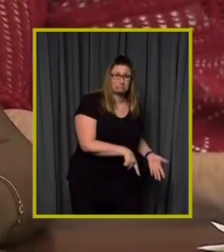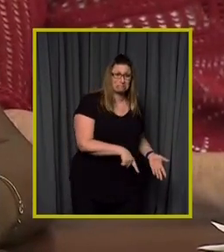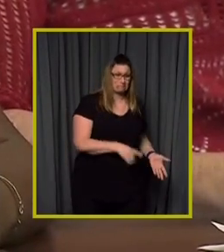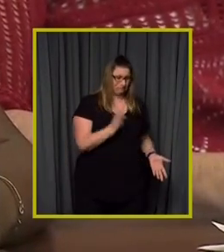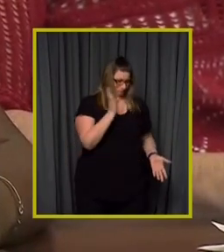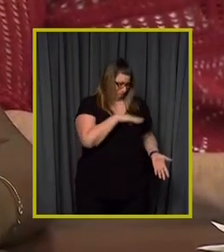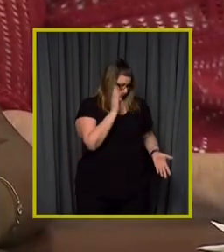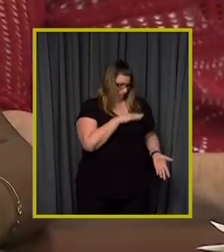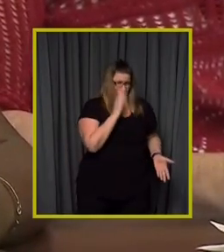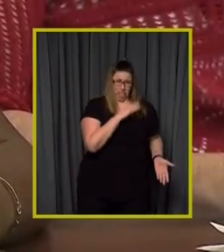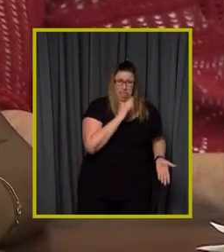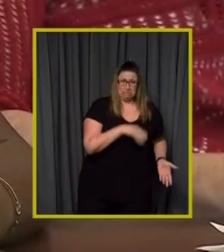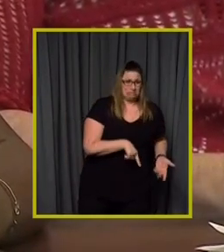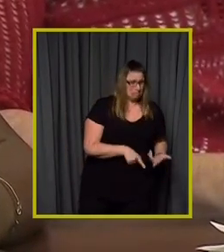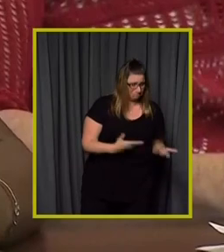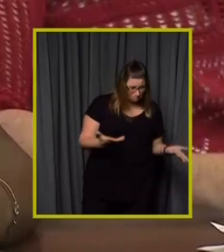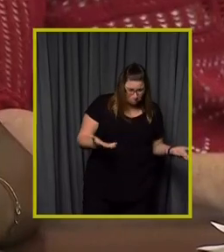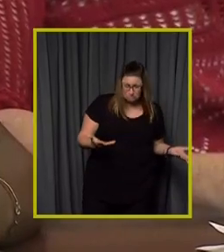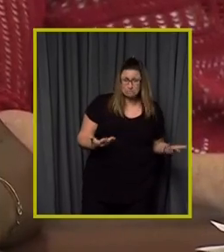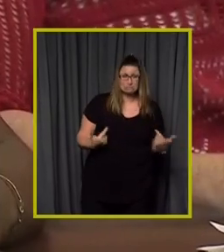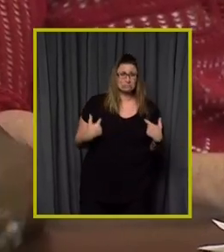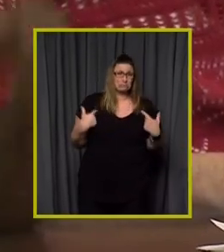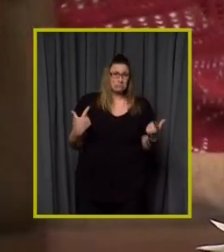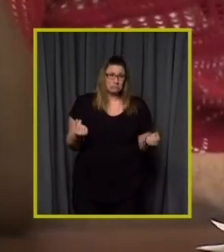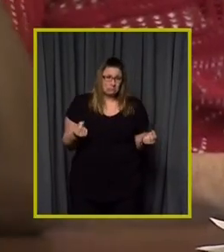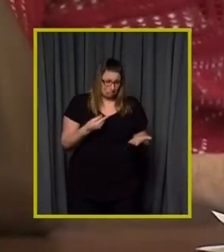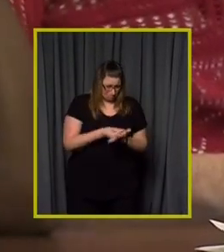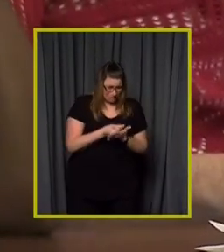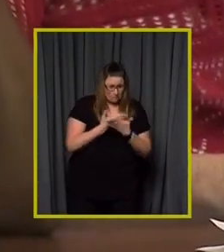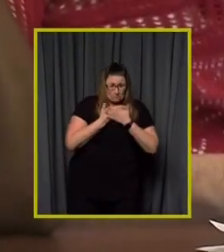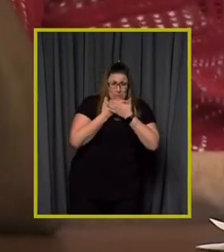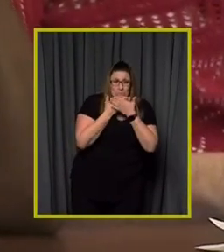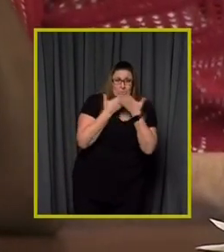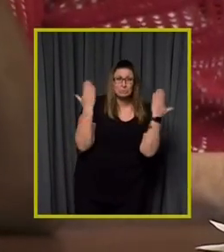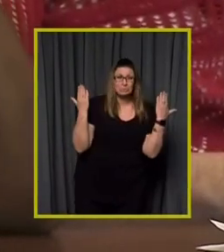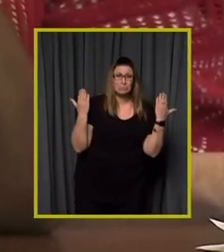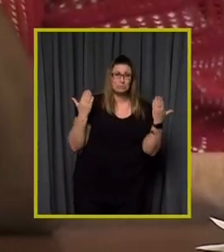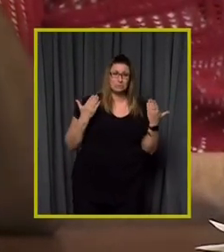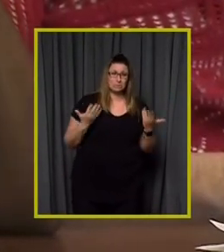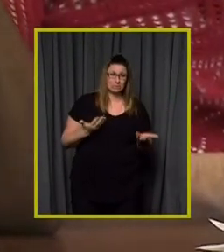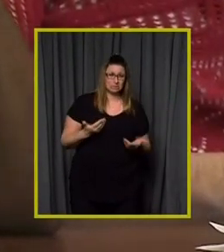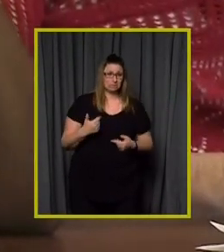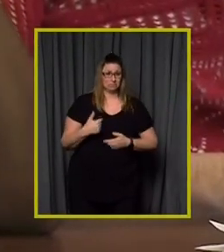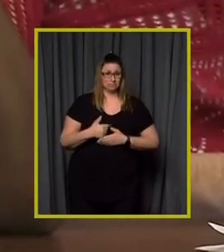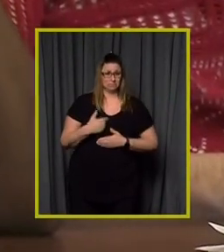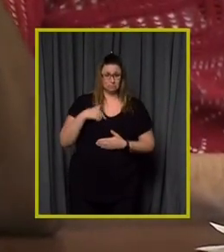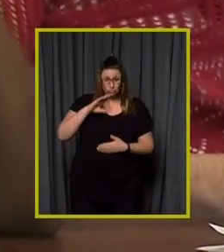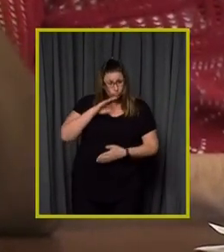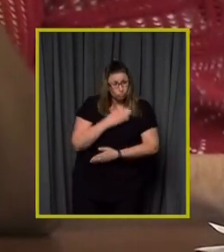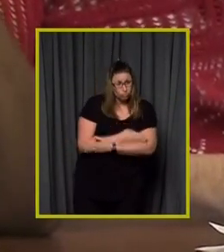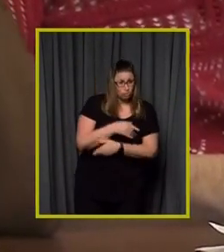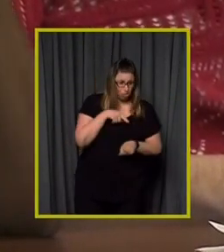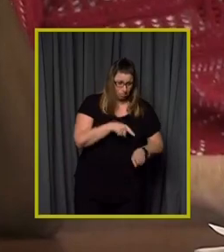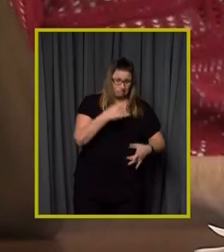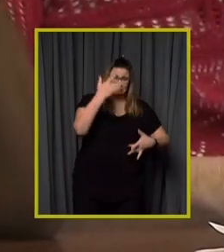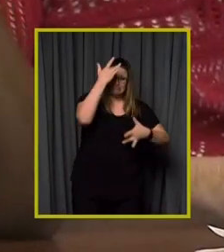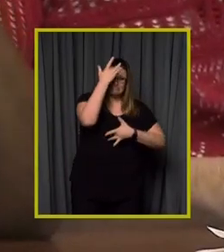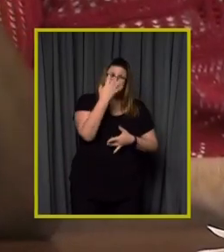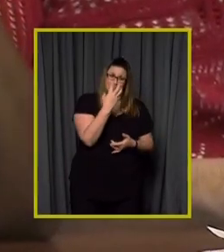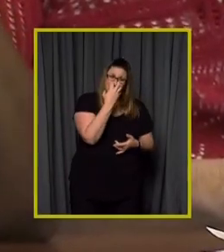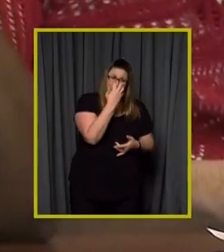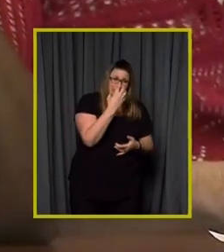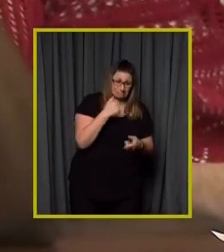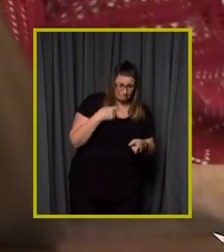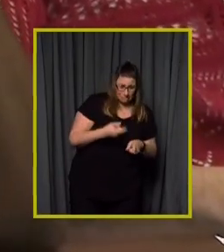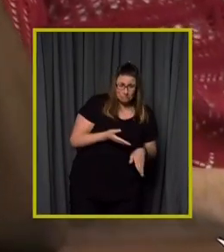Mm-hmm. And I had to travel back and forth to Birmingham to take my daughter with the CPAP machine. Don't have a car and don't